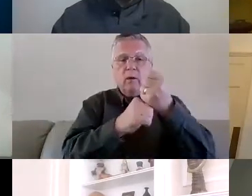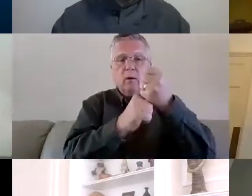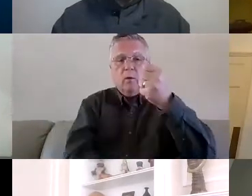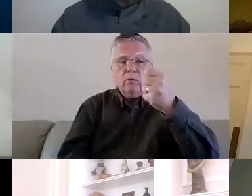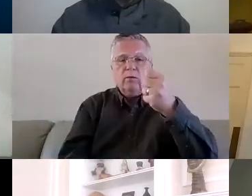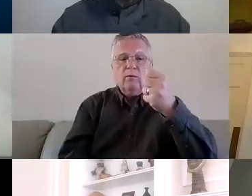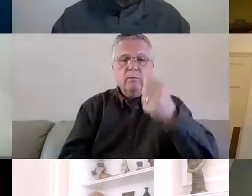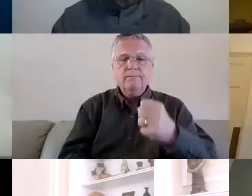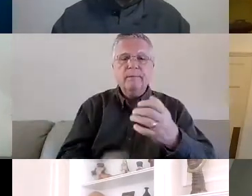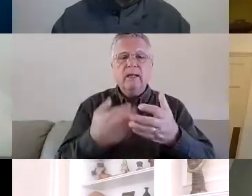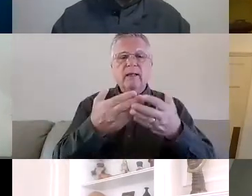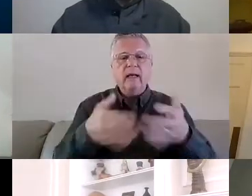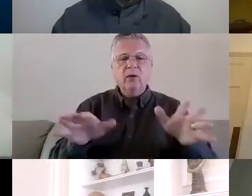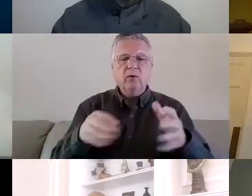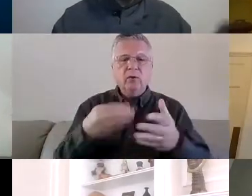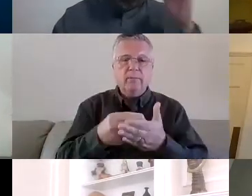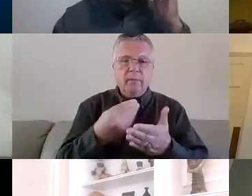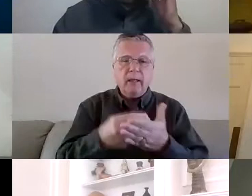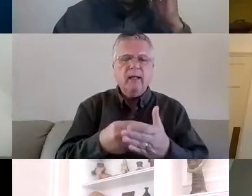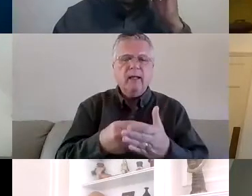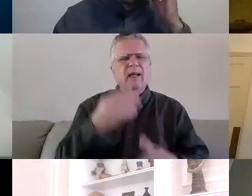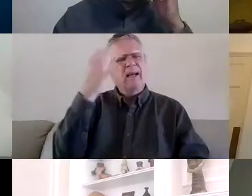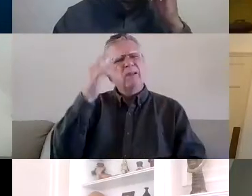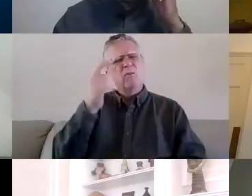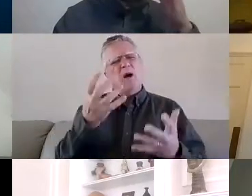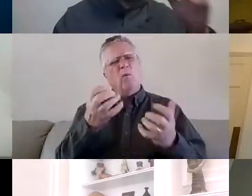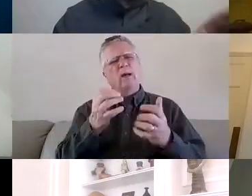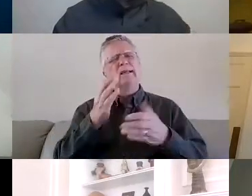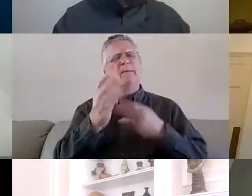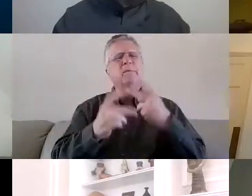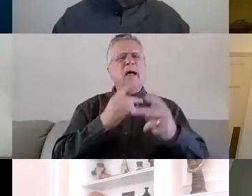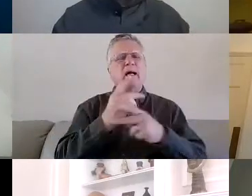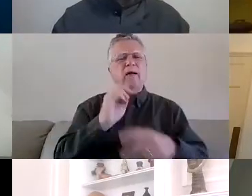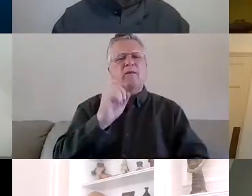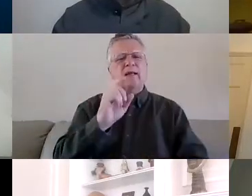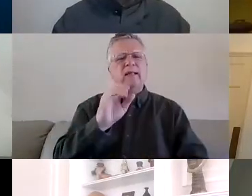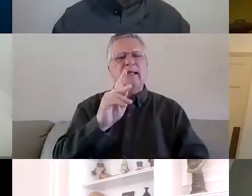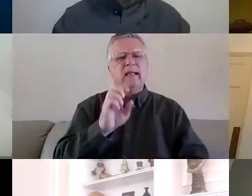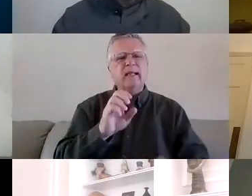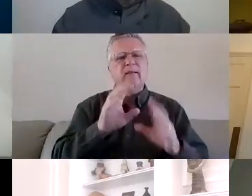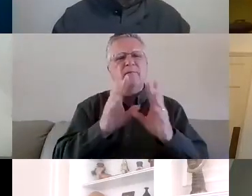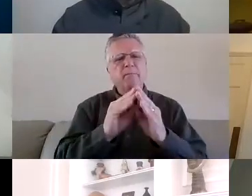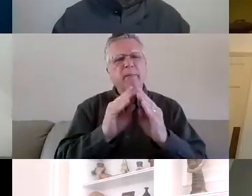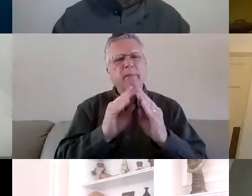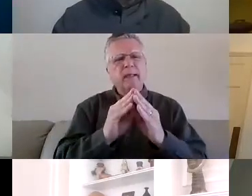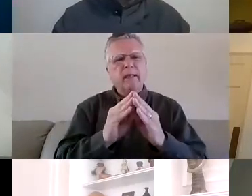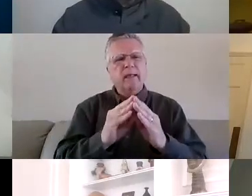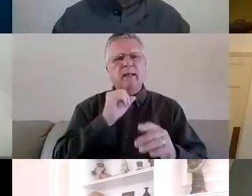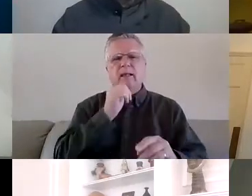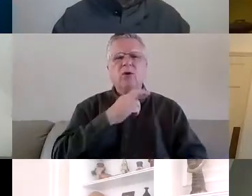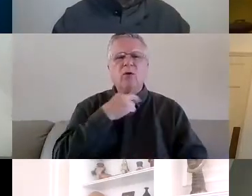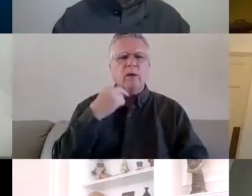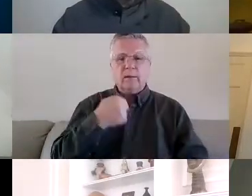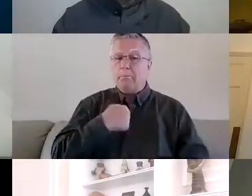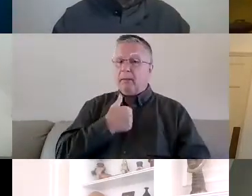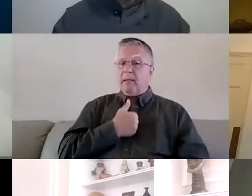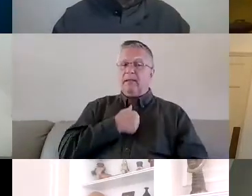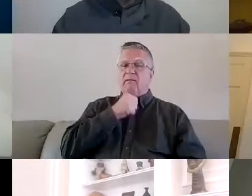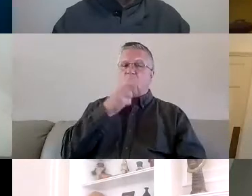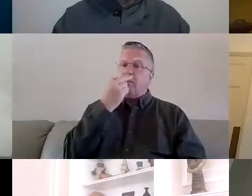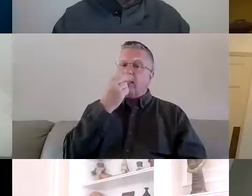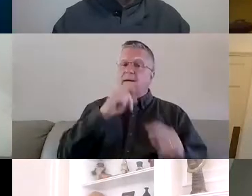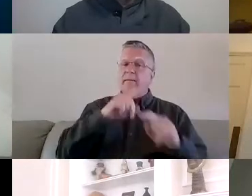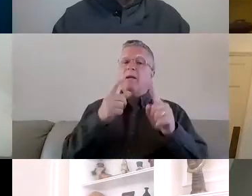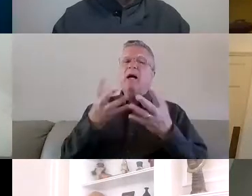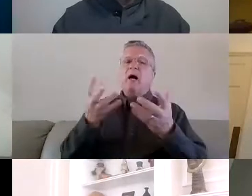want some executive session, just so I can hear that it doesn't jeopardize that, which I don't believe it does, but I would just like to hear